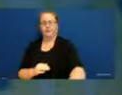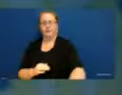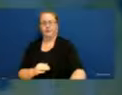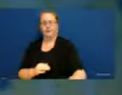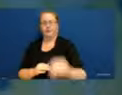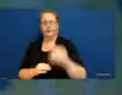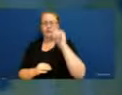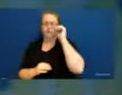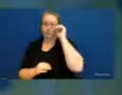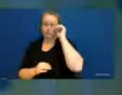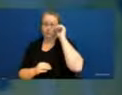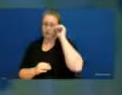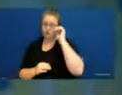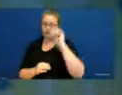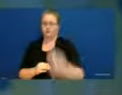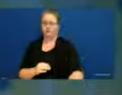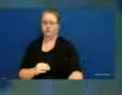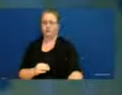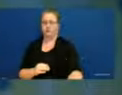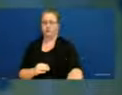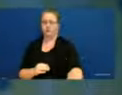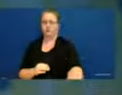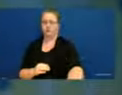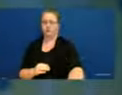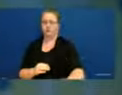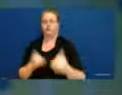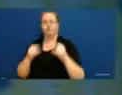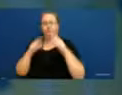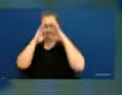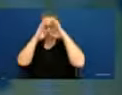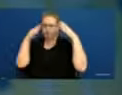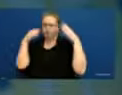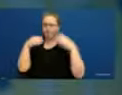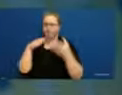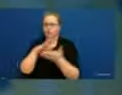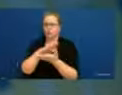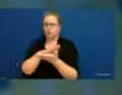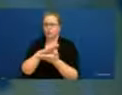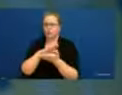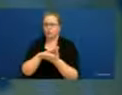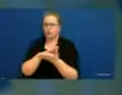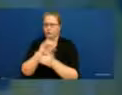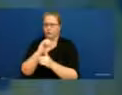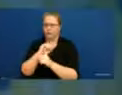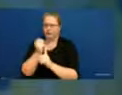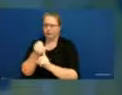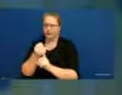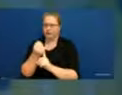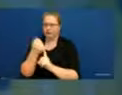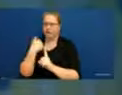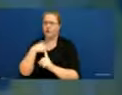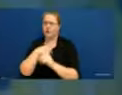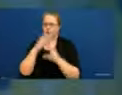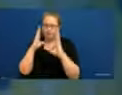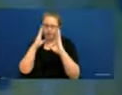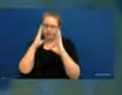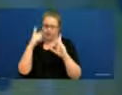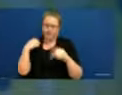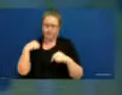After looking at that, and talk a little bit about school cases, because this is something we've been watching very closely.